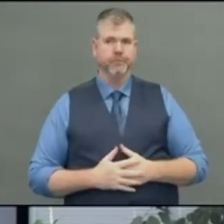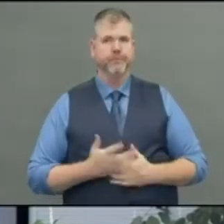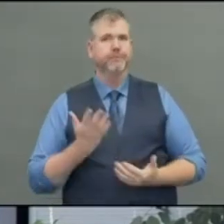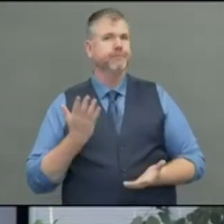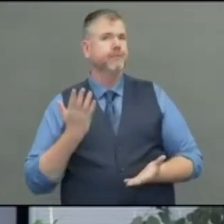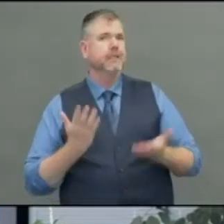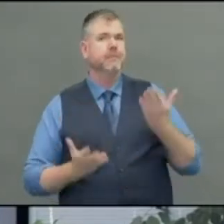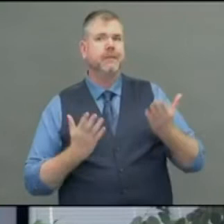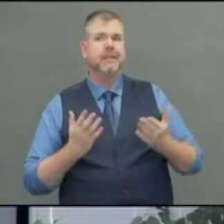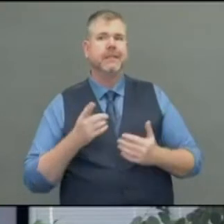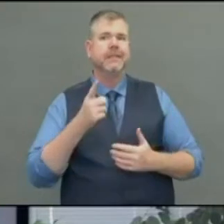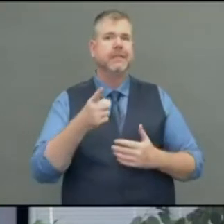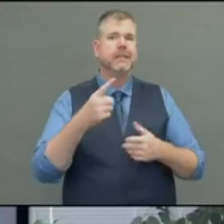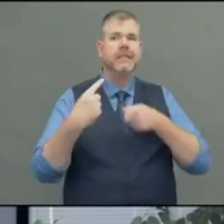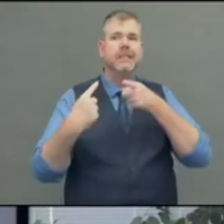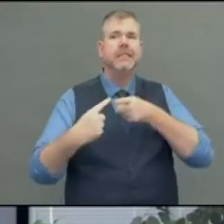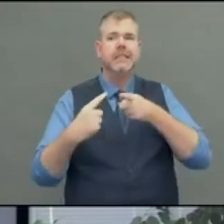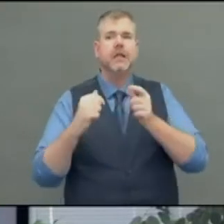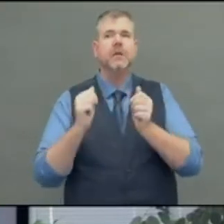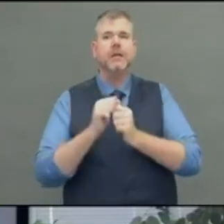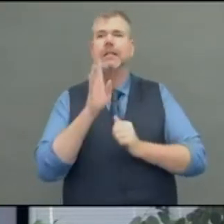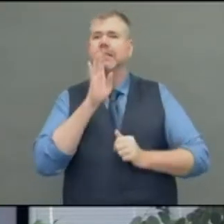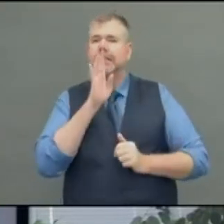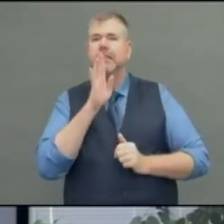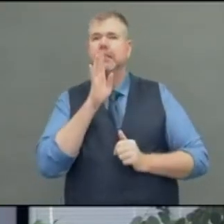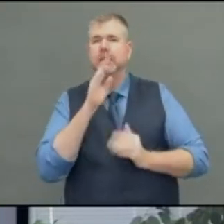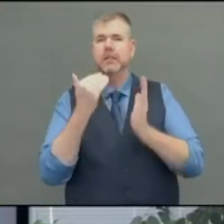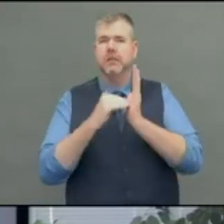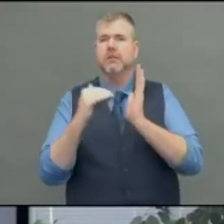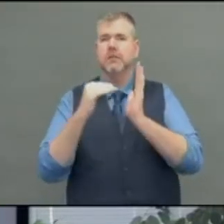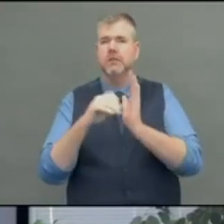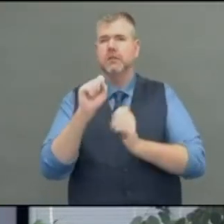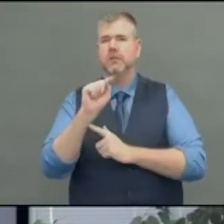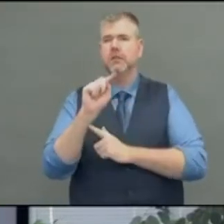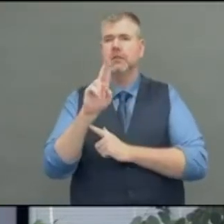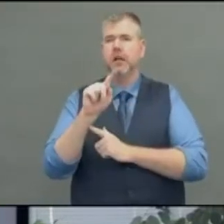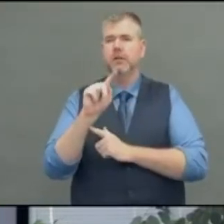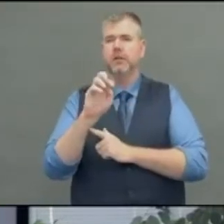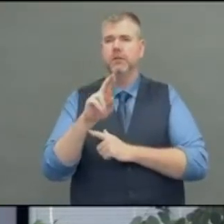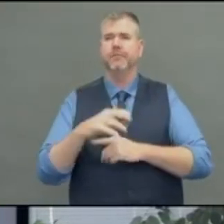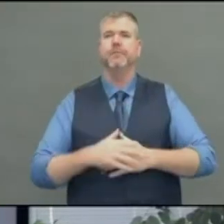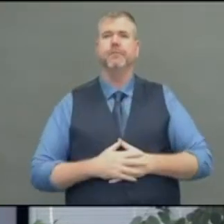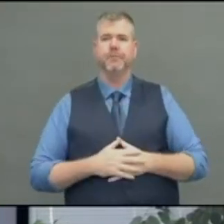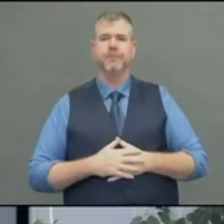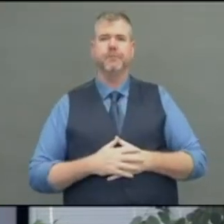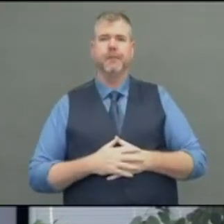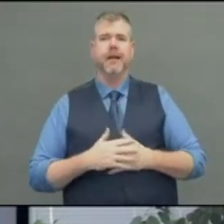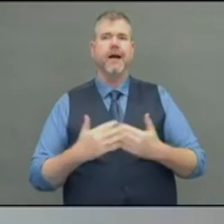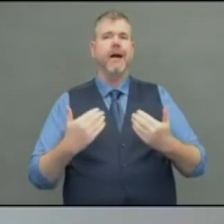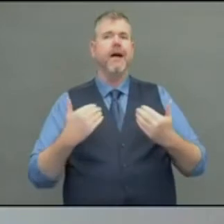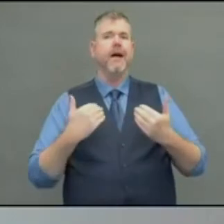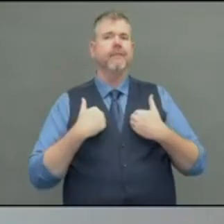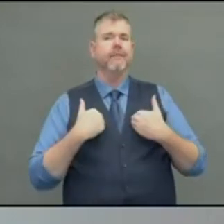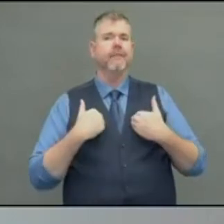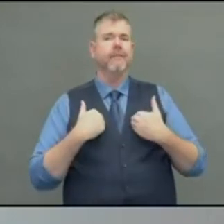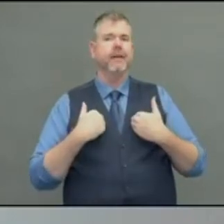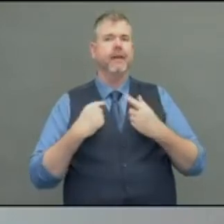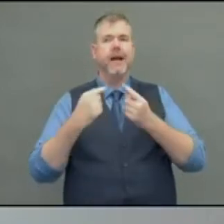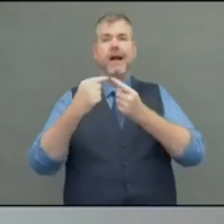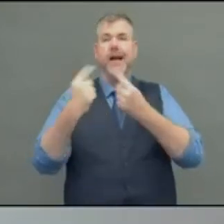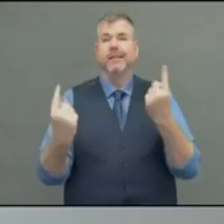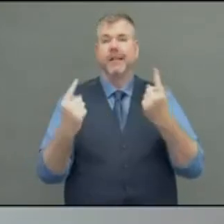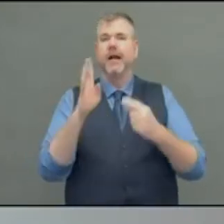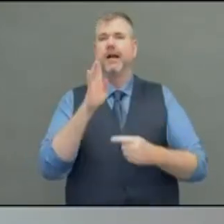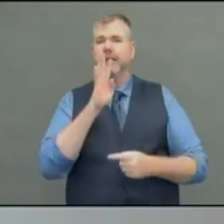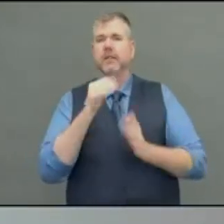stuttering problem. We have anti-stuttering devices. And so that's a device that we teach you how